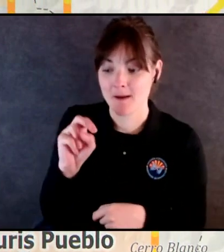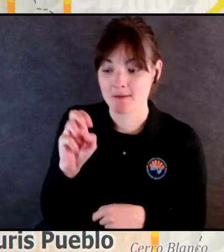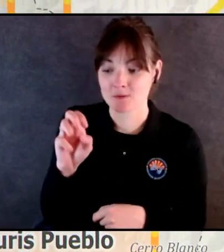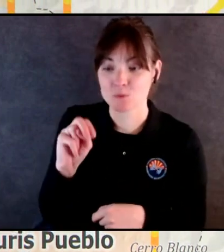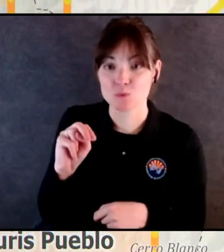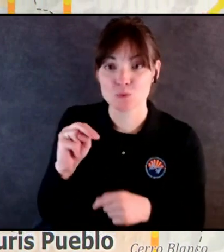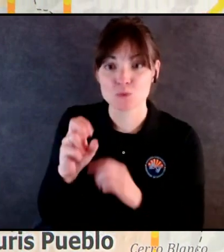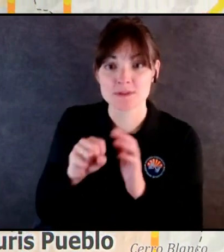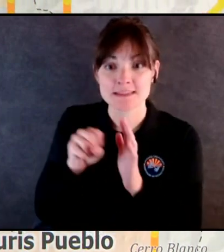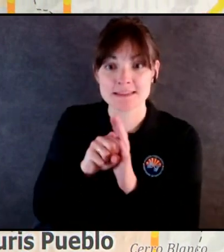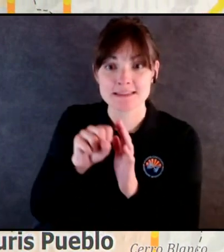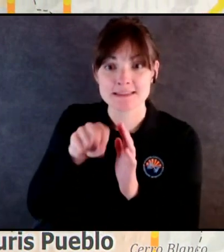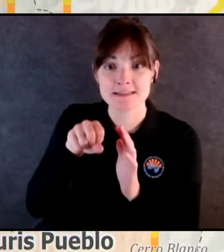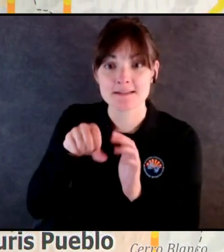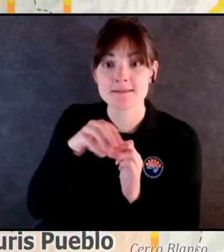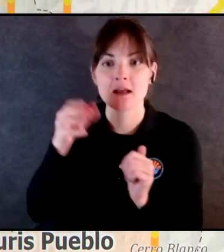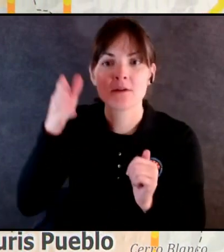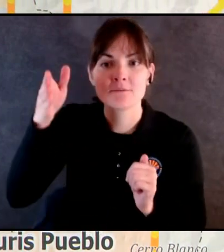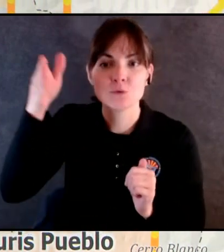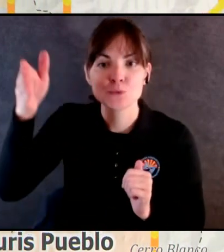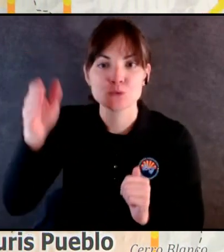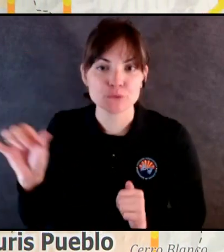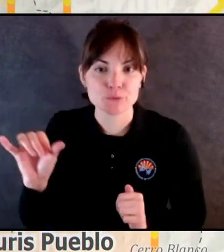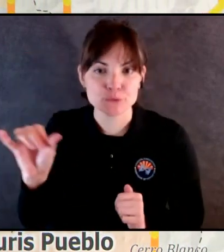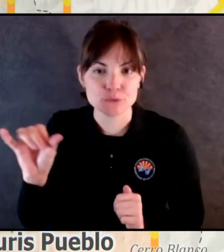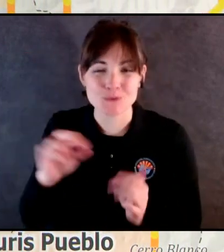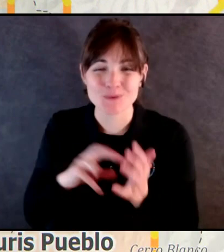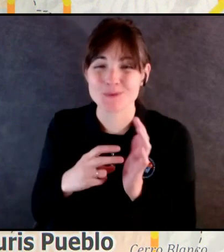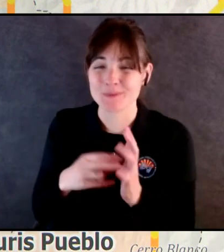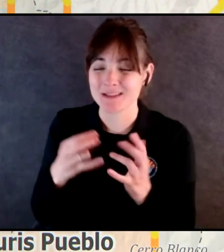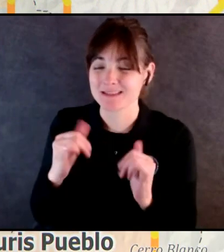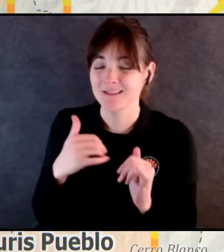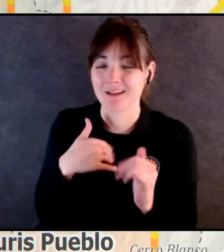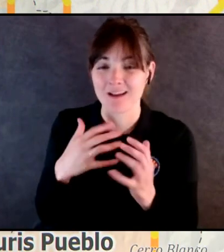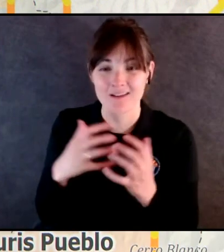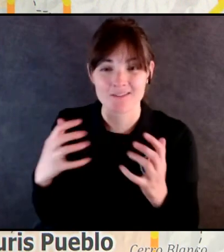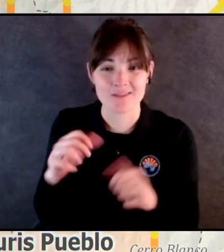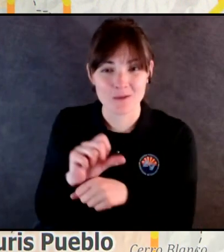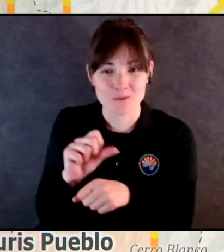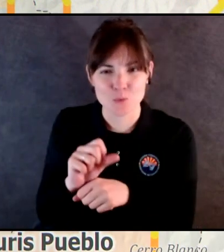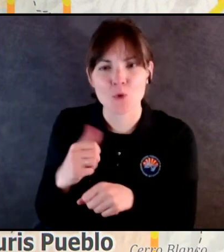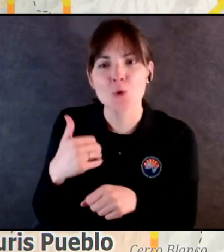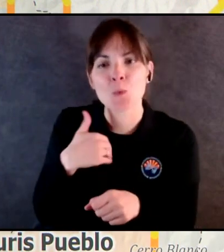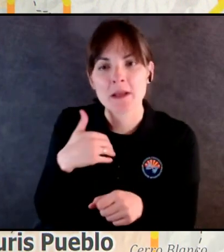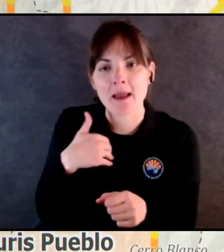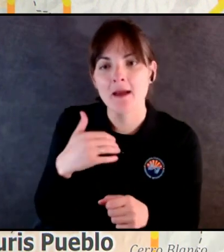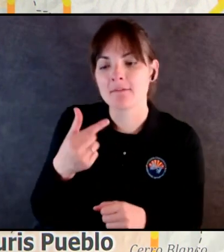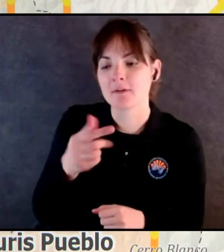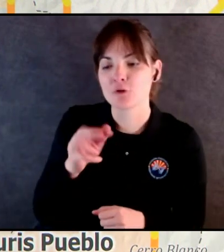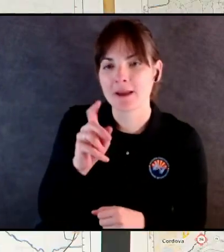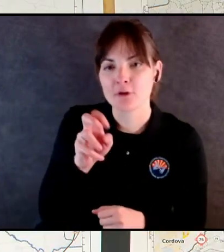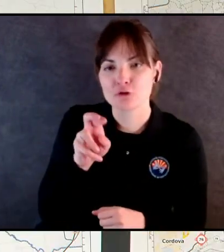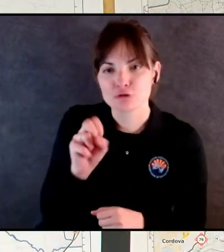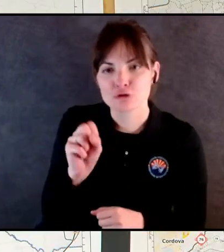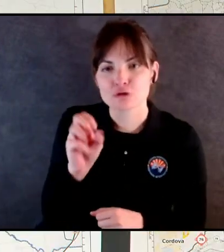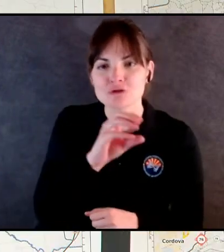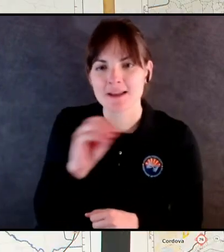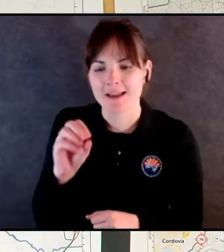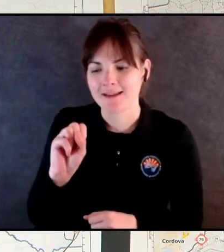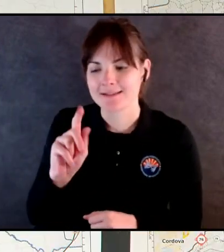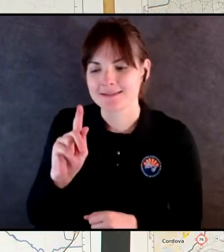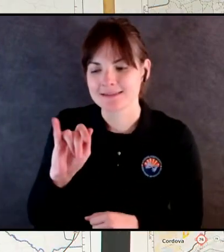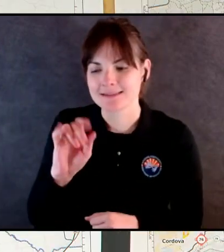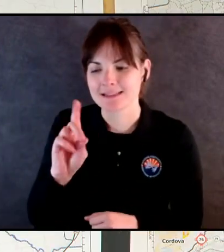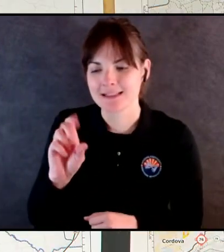work left in there, but we do have graders and skid steers working on the drainage issues in there, actually, as we speak. Moving